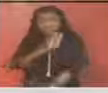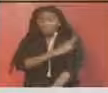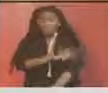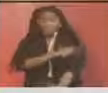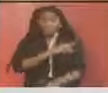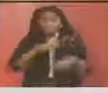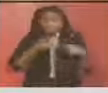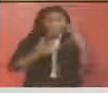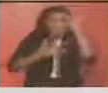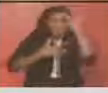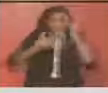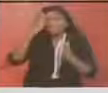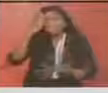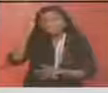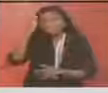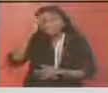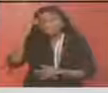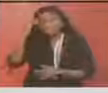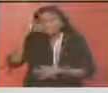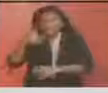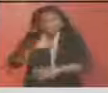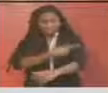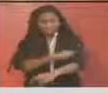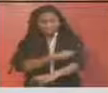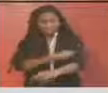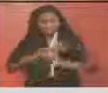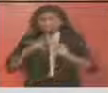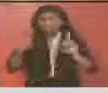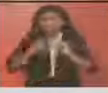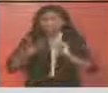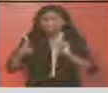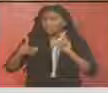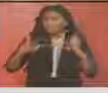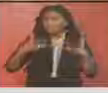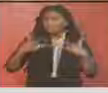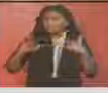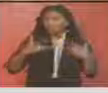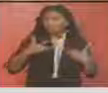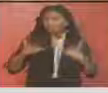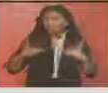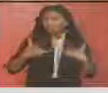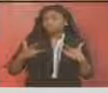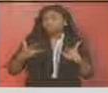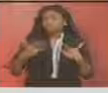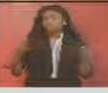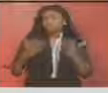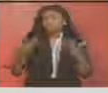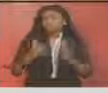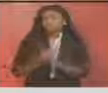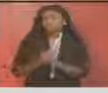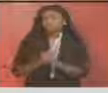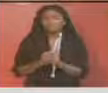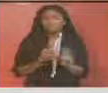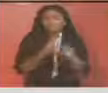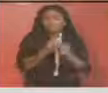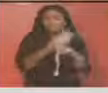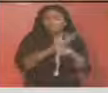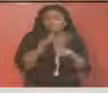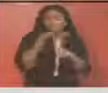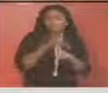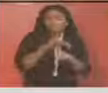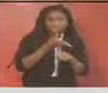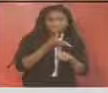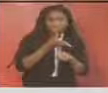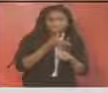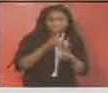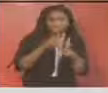However, one of the concerns that has arisen is the emergence of so-called variants of concern. that either spread more